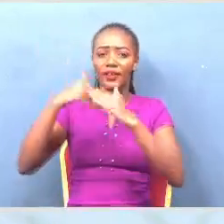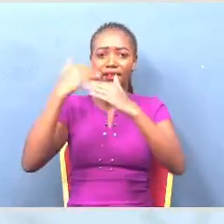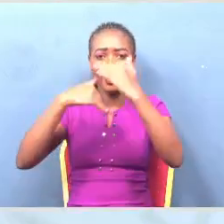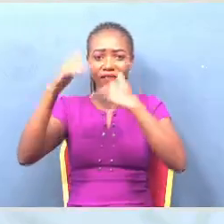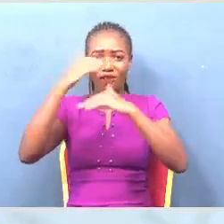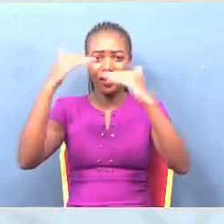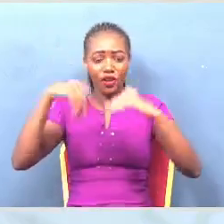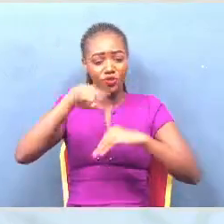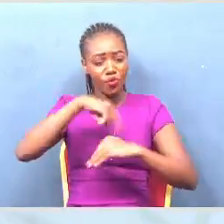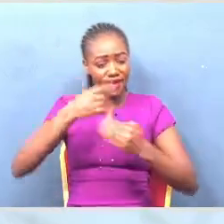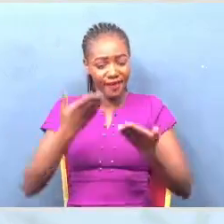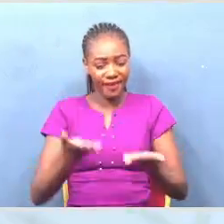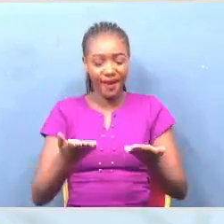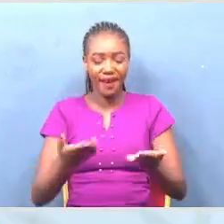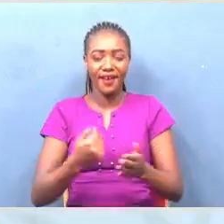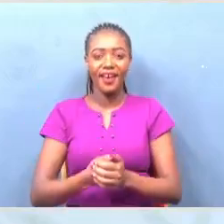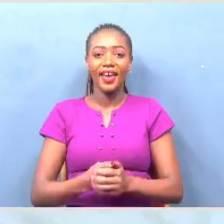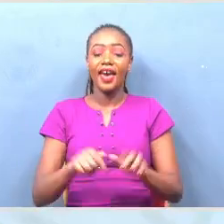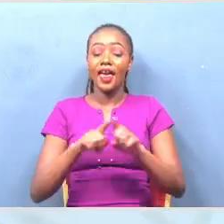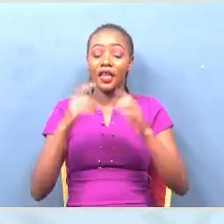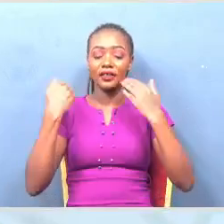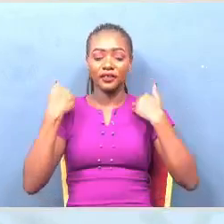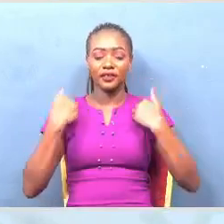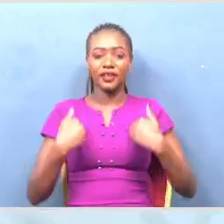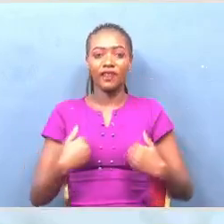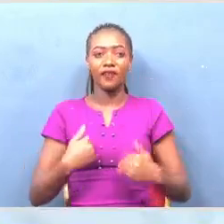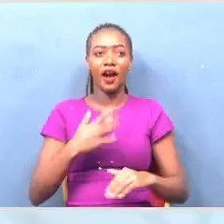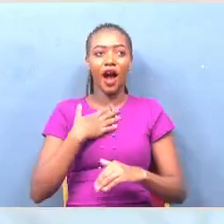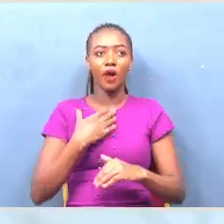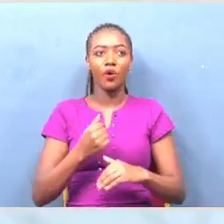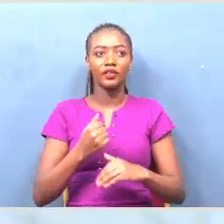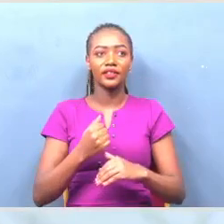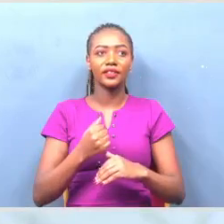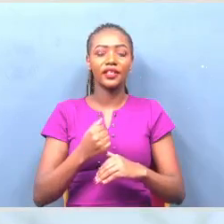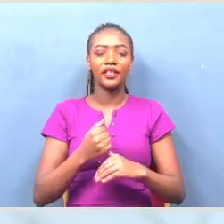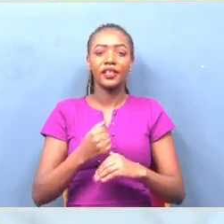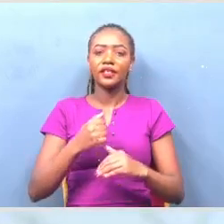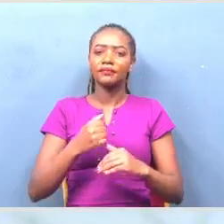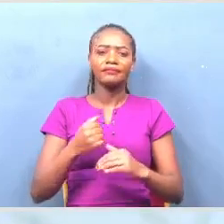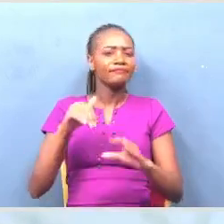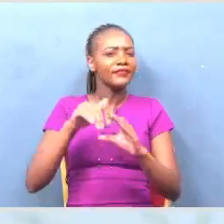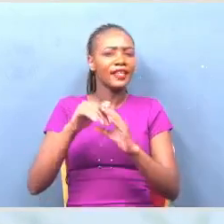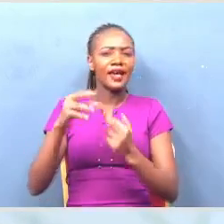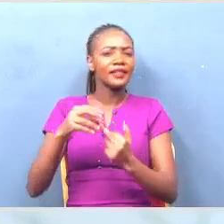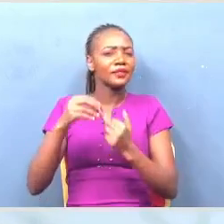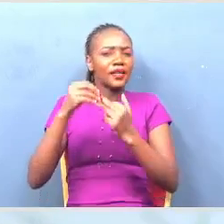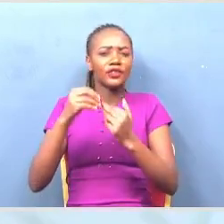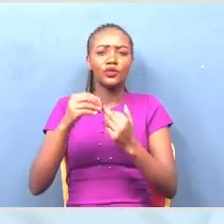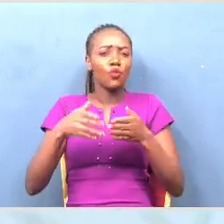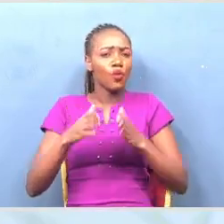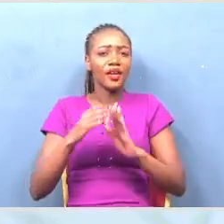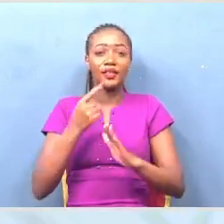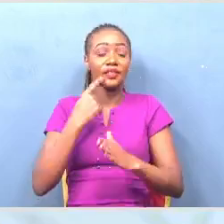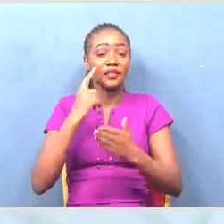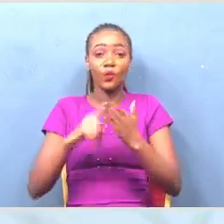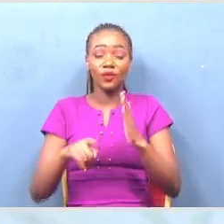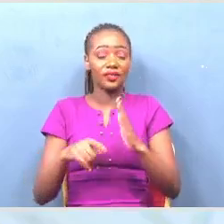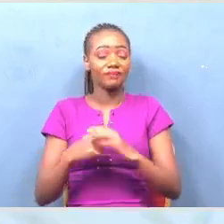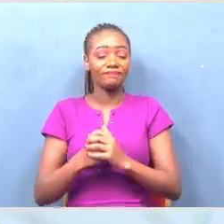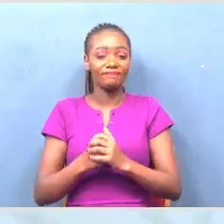here. And I want to, in a very special way, say and